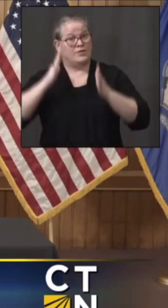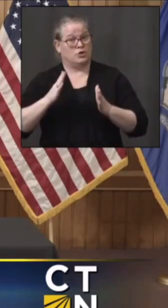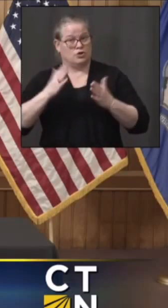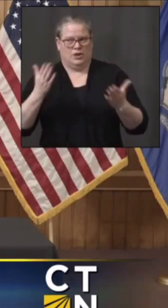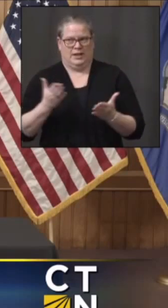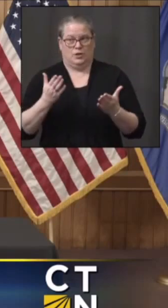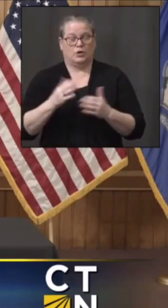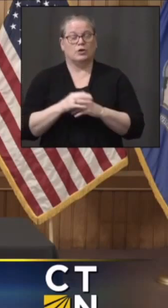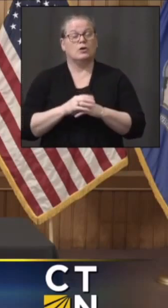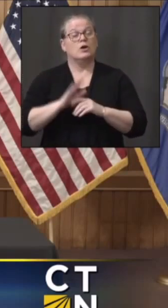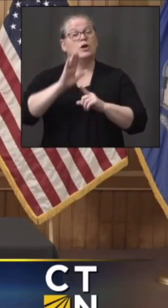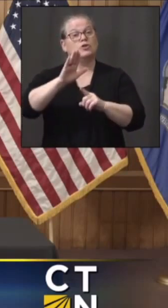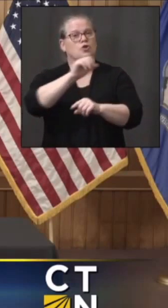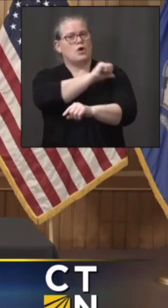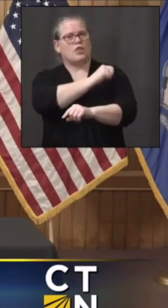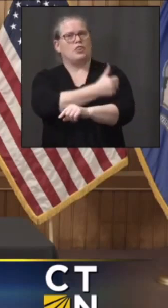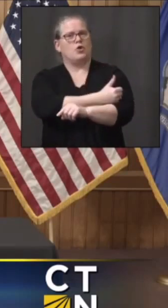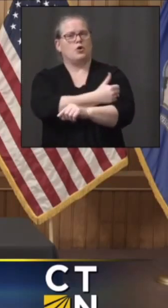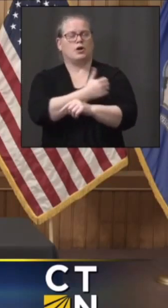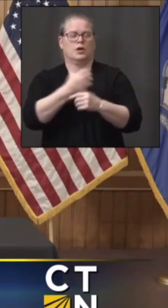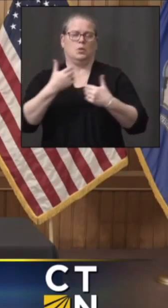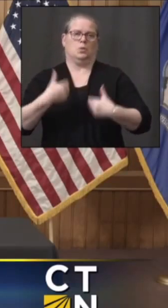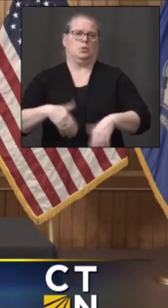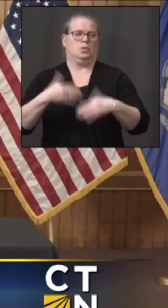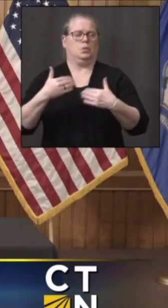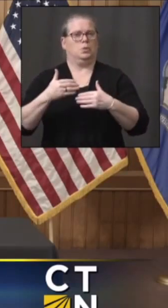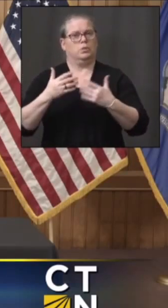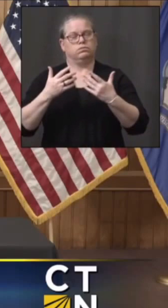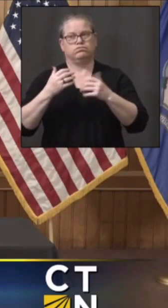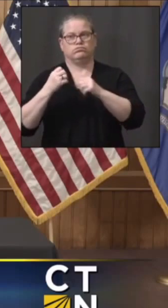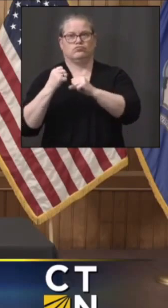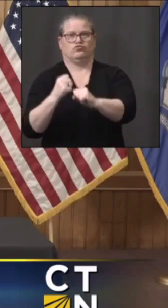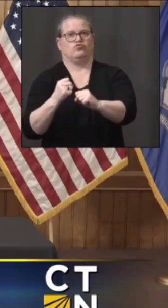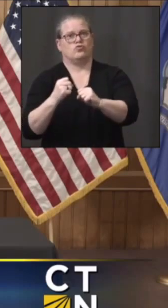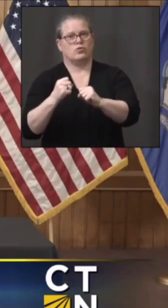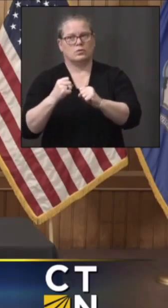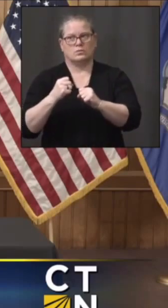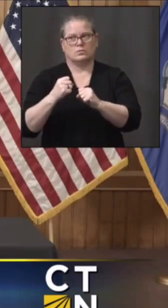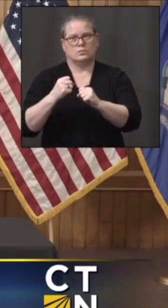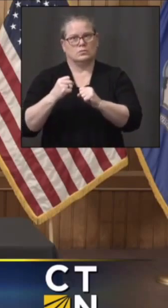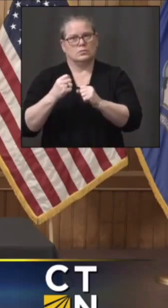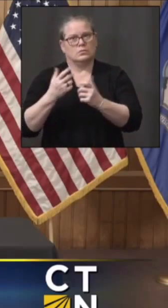state. What's that been like for you?